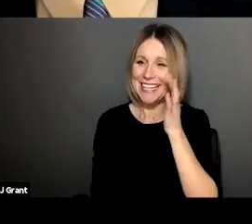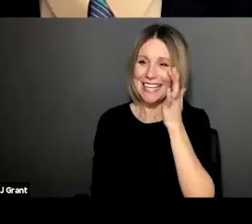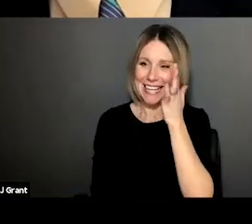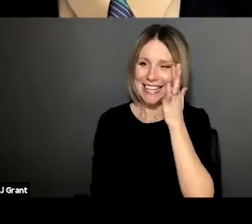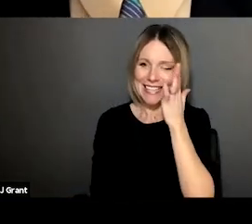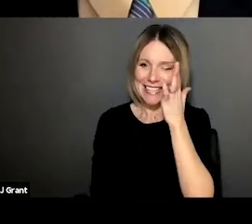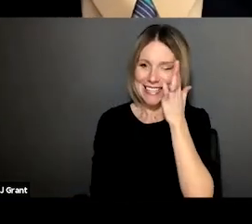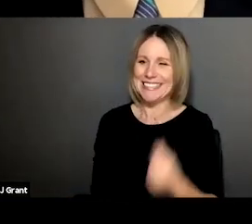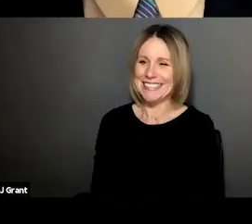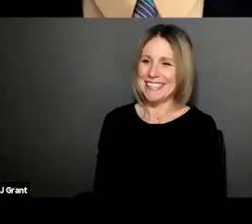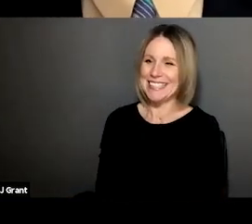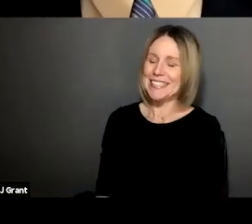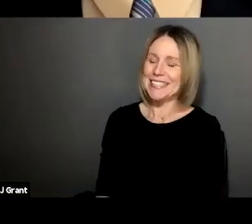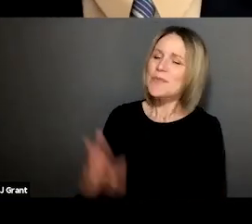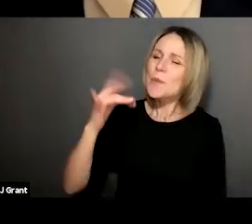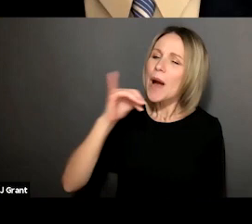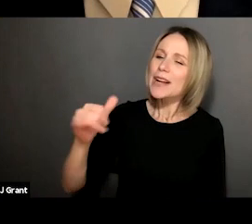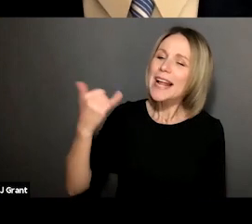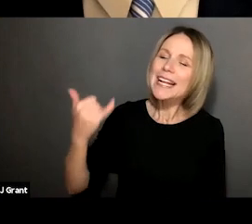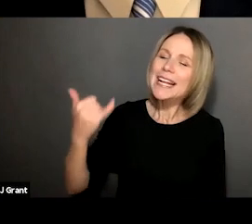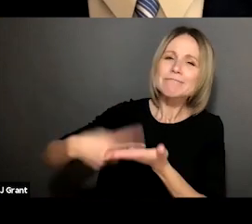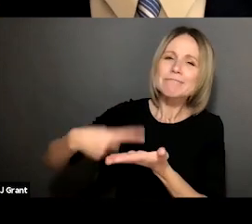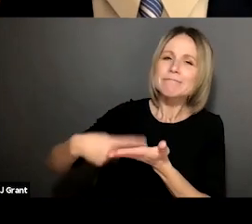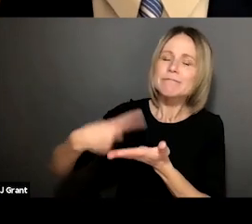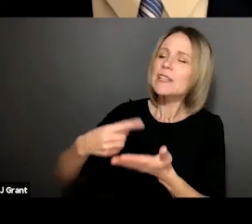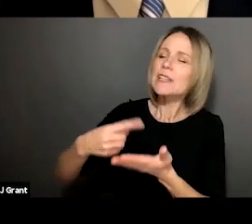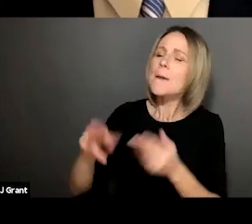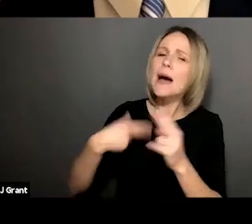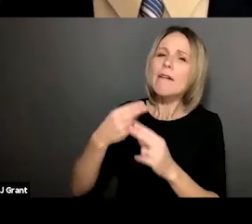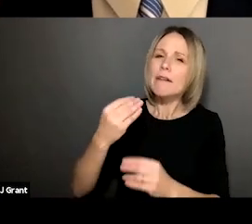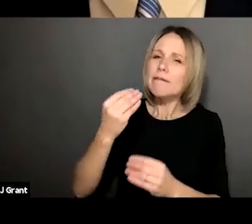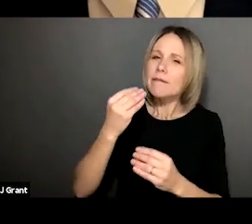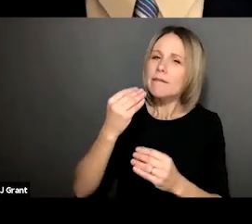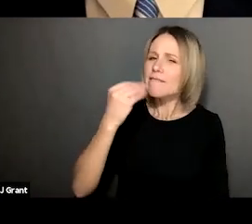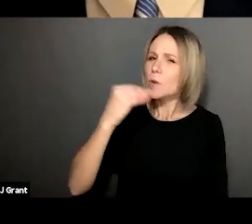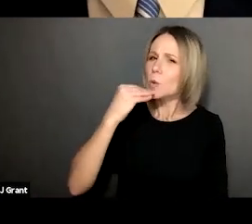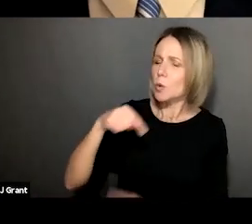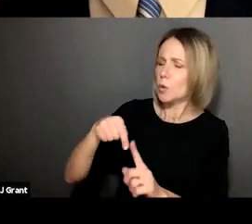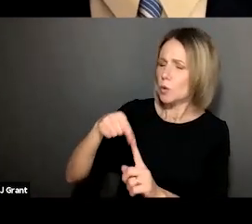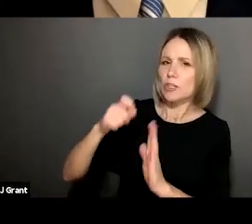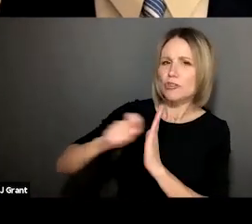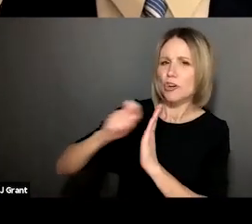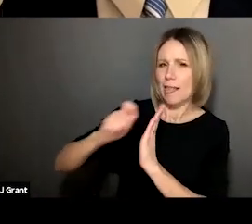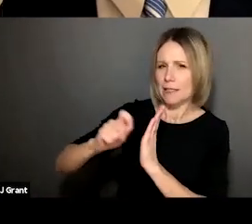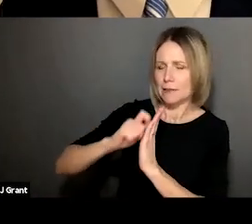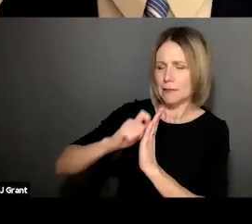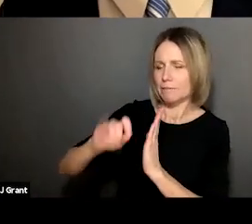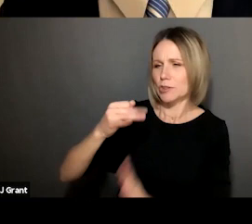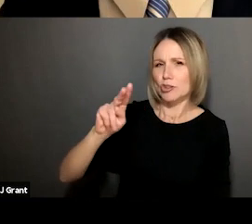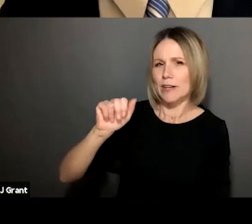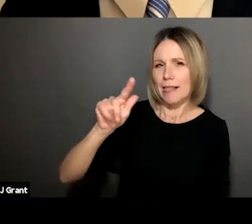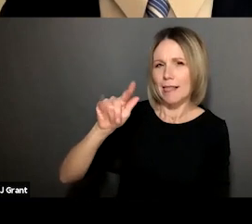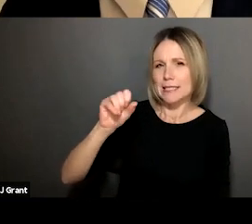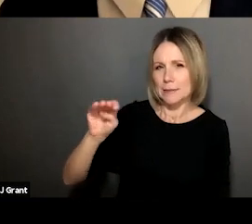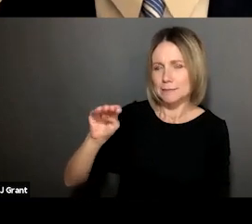Well, let's talk a little bit about food journalism in general, and maybe let's shift back to the New York Times a bit. So can you talk a little bit about how